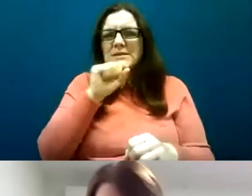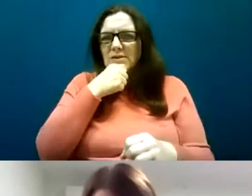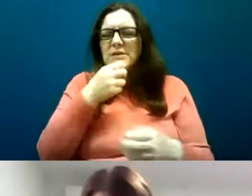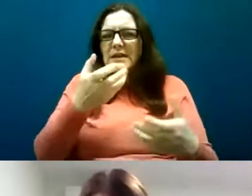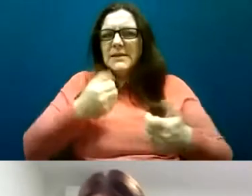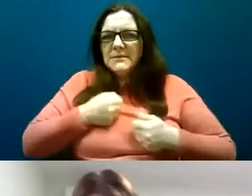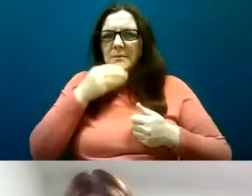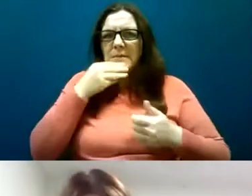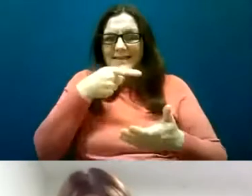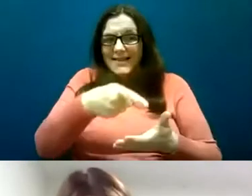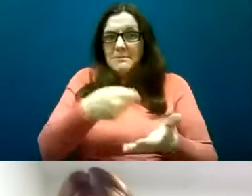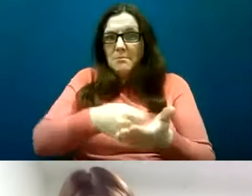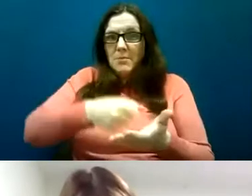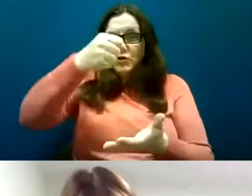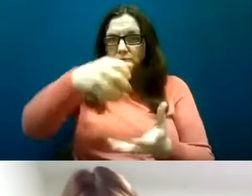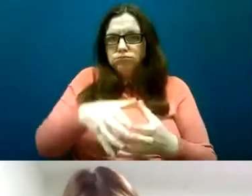so